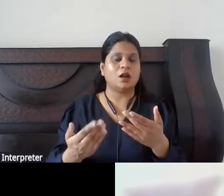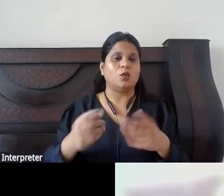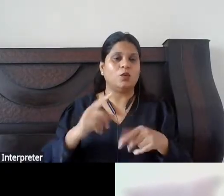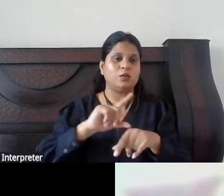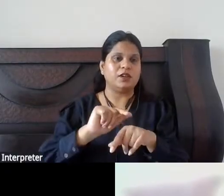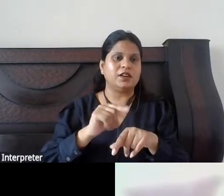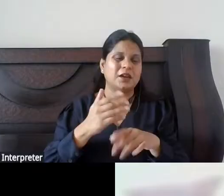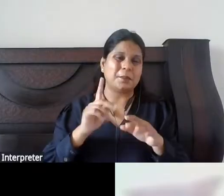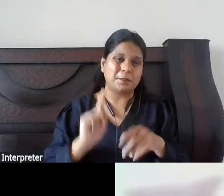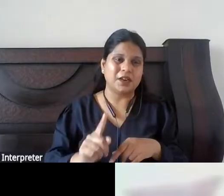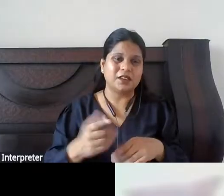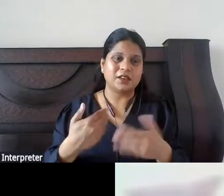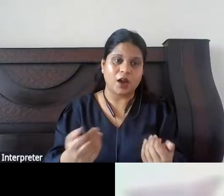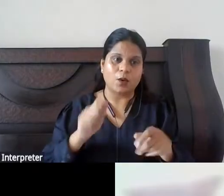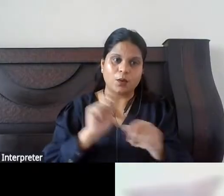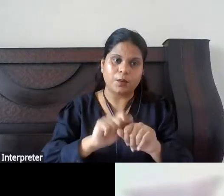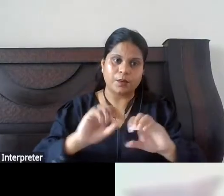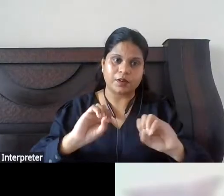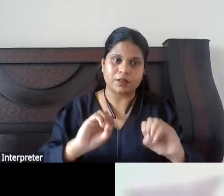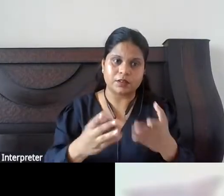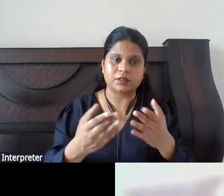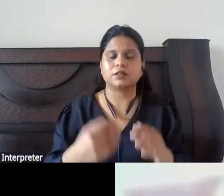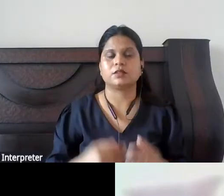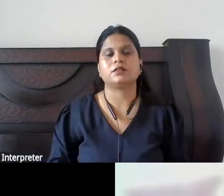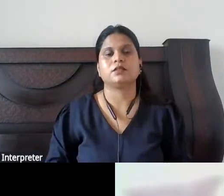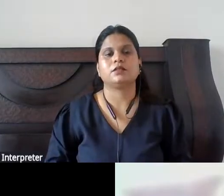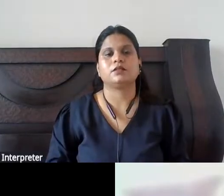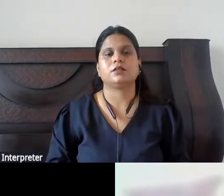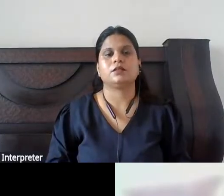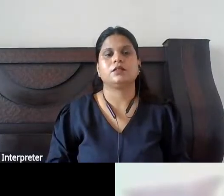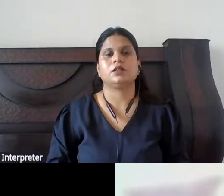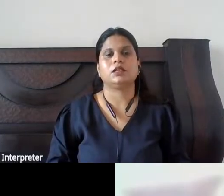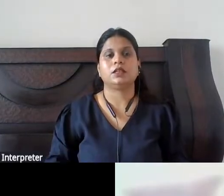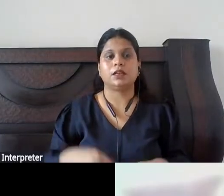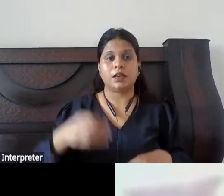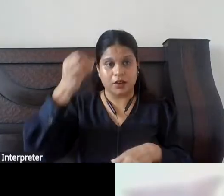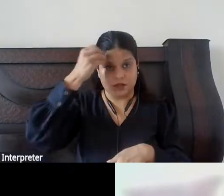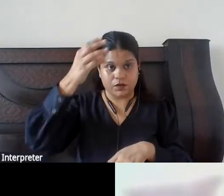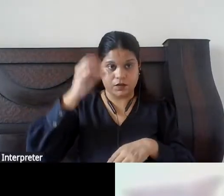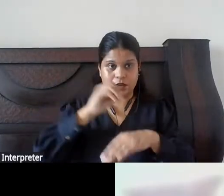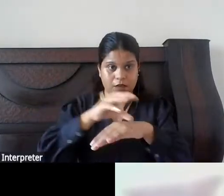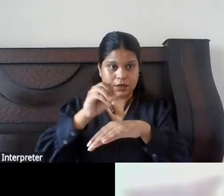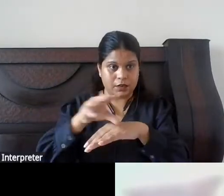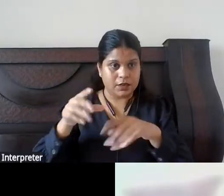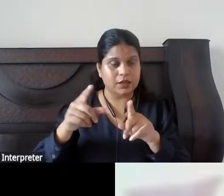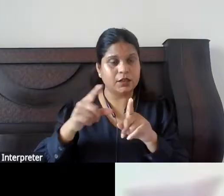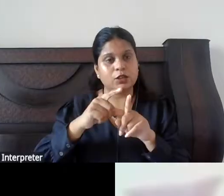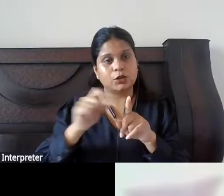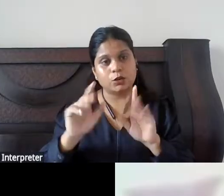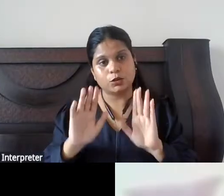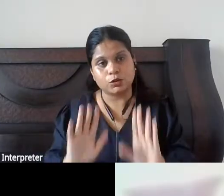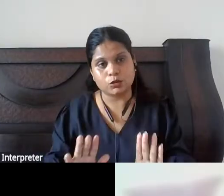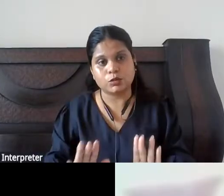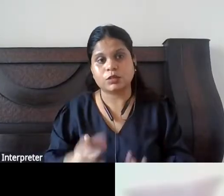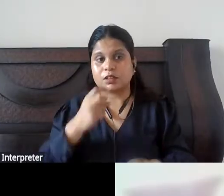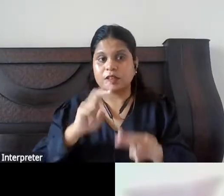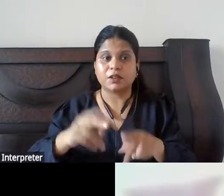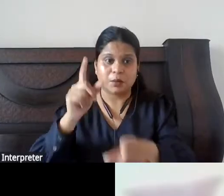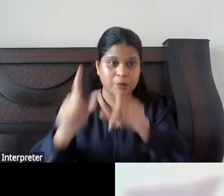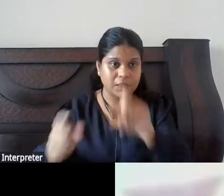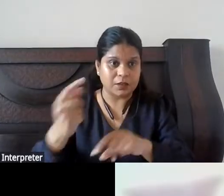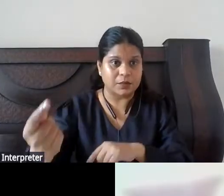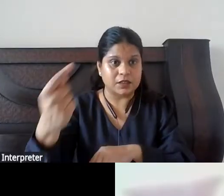now and use them to create awareness so that whenever enumerators come, if